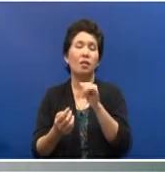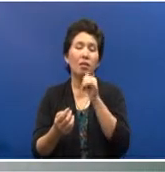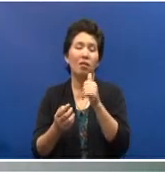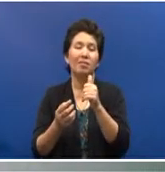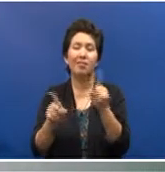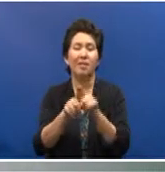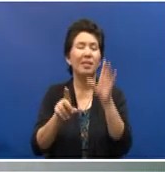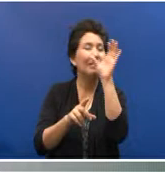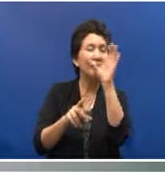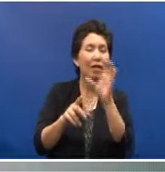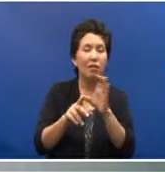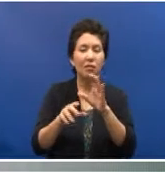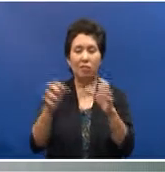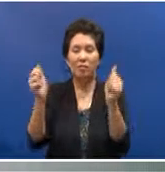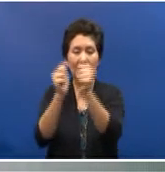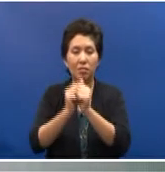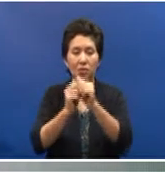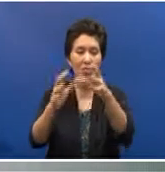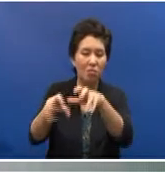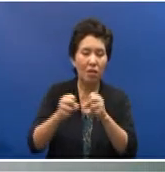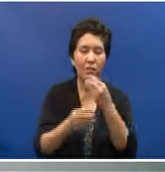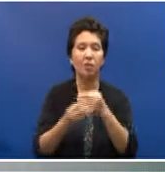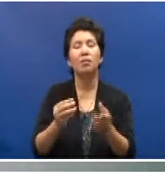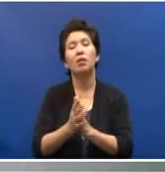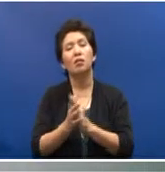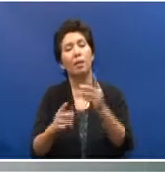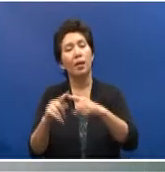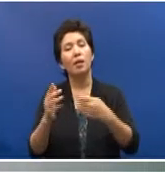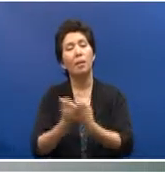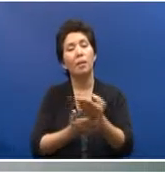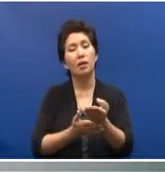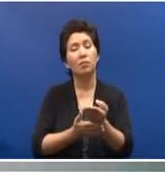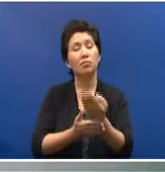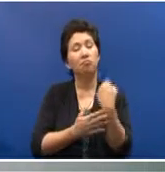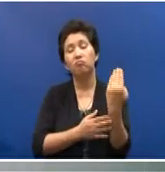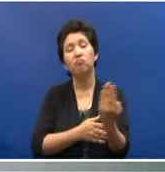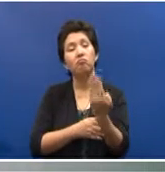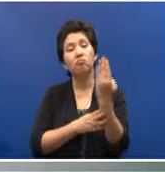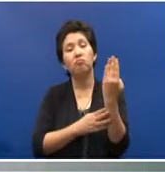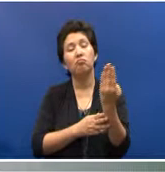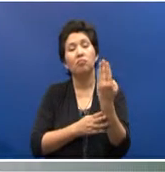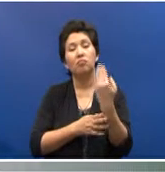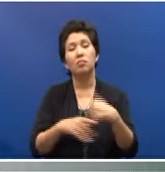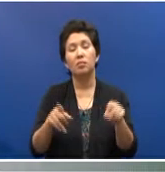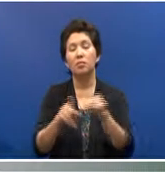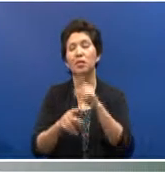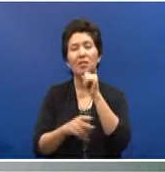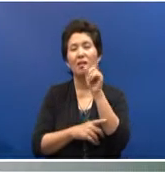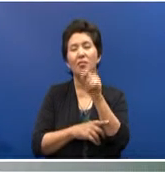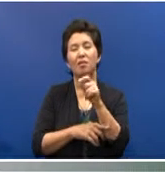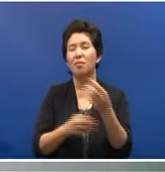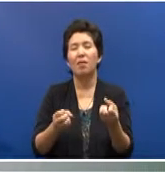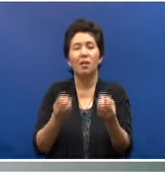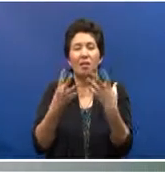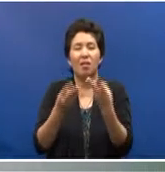gathering societies, okay, whereby even, okay, there are similarities. They also do not need plenty of